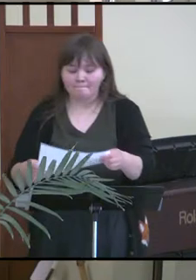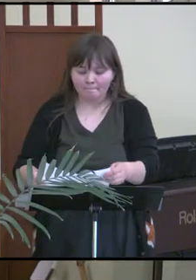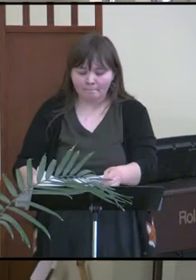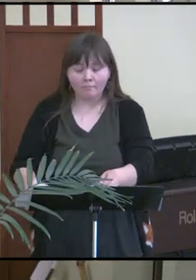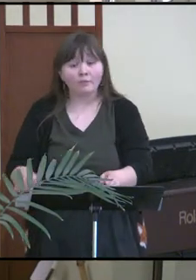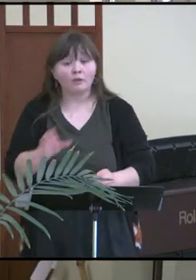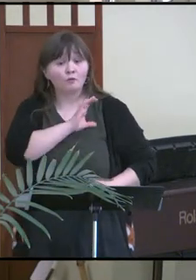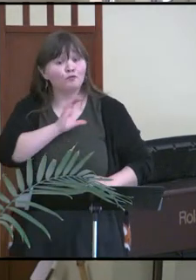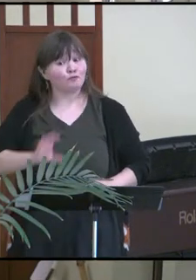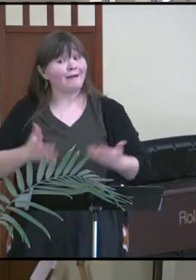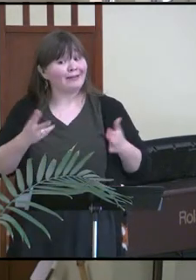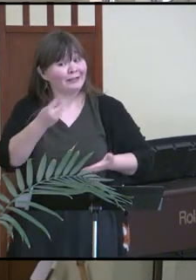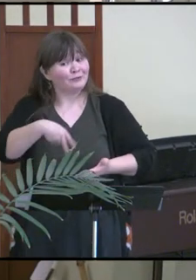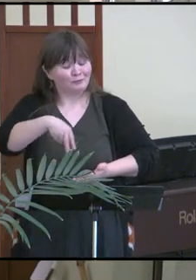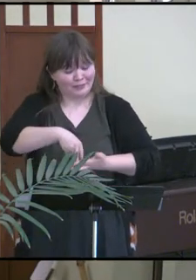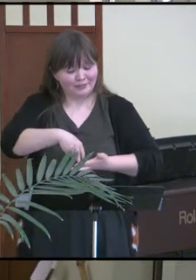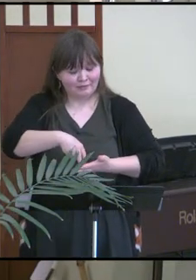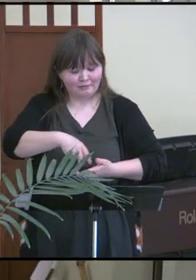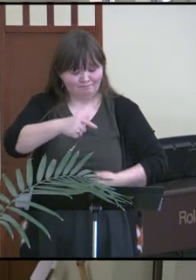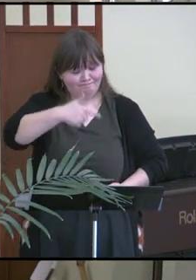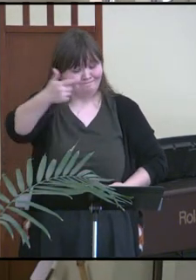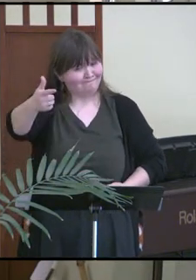Christ is risen. He is risen